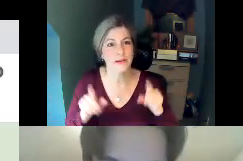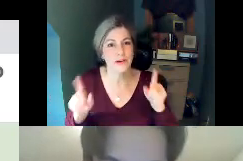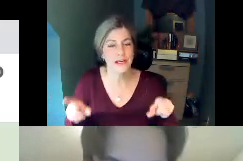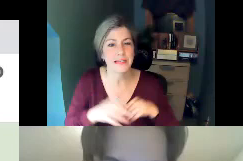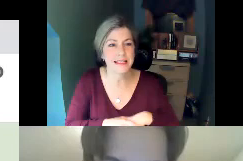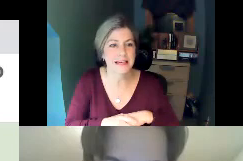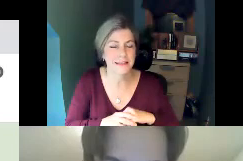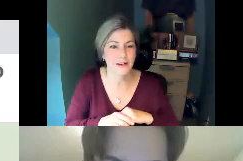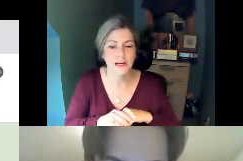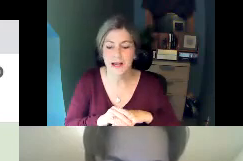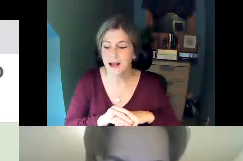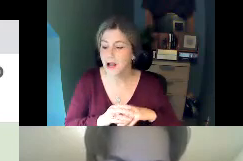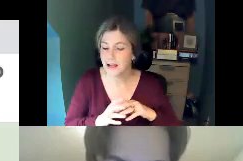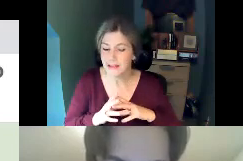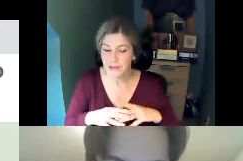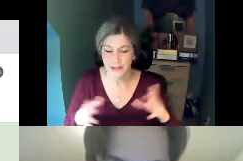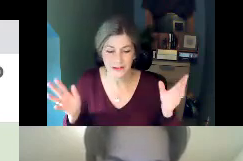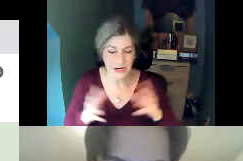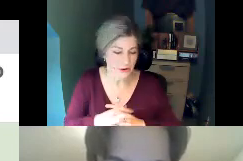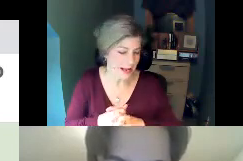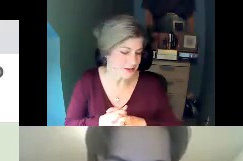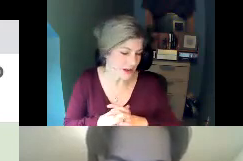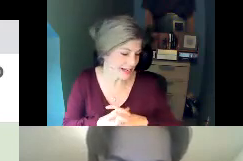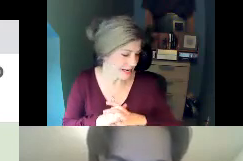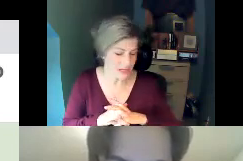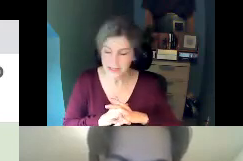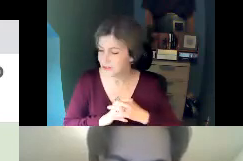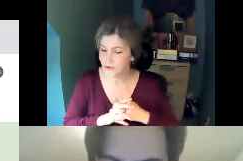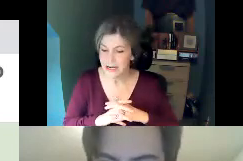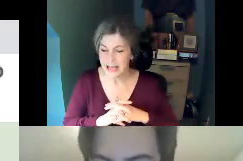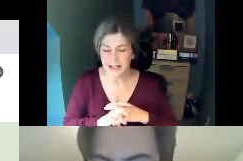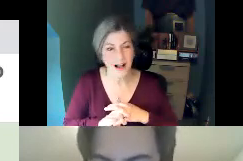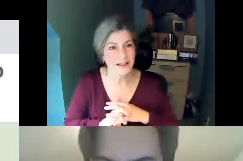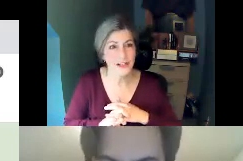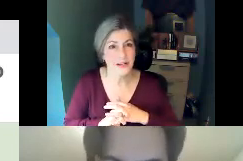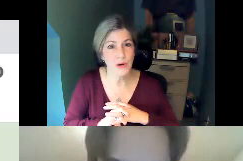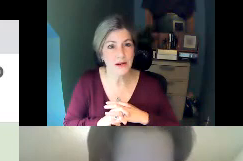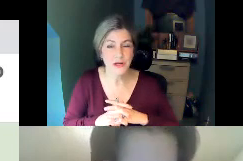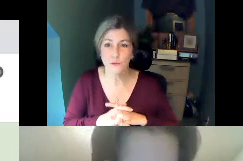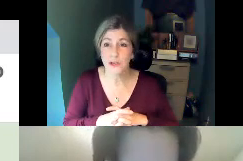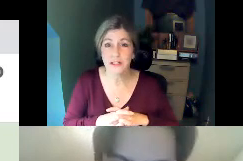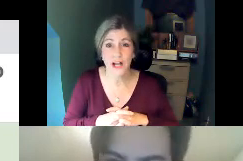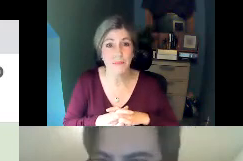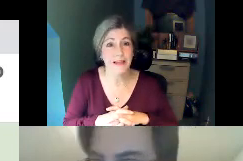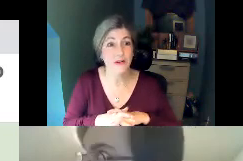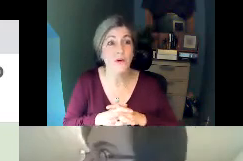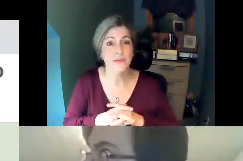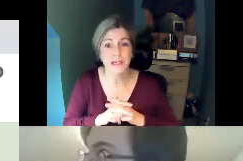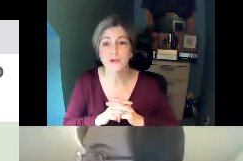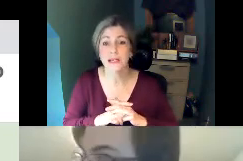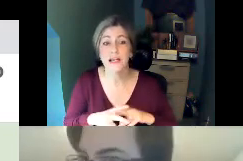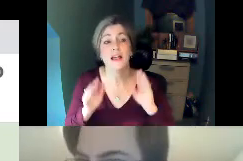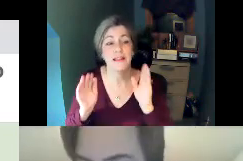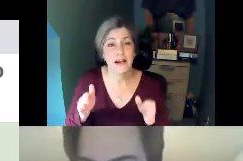college career, they're going to be sitting at their, either in their, you know, their house off campus or at a college somewhere, and they're working a job and they're going